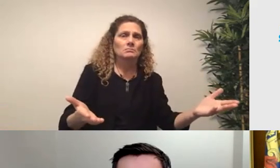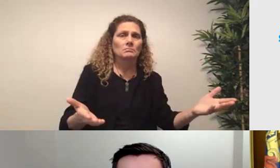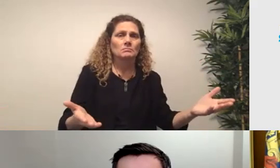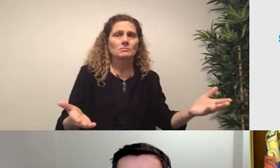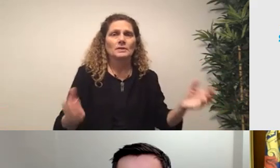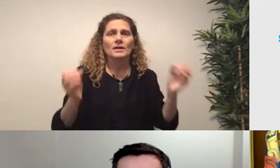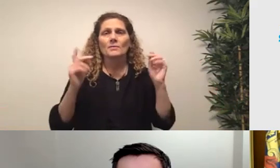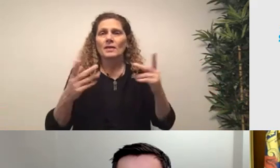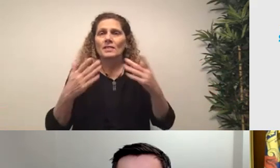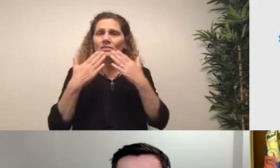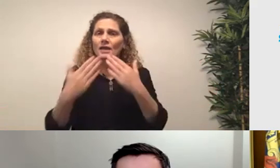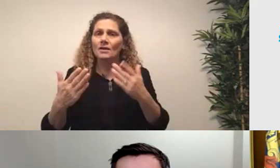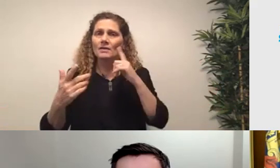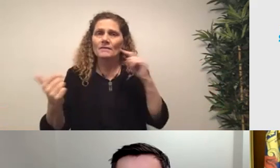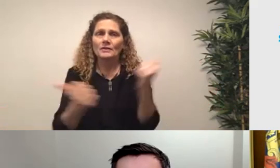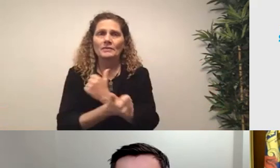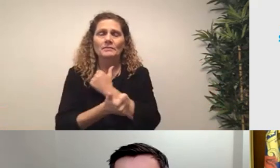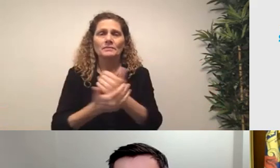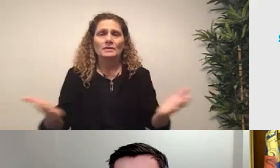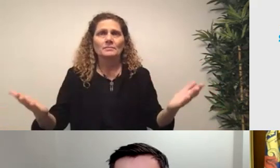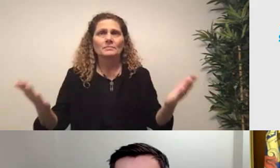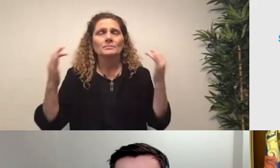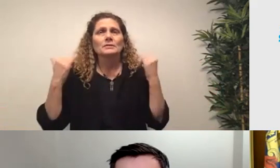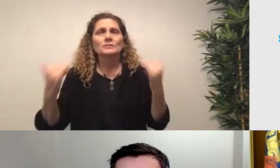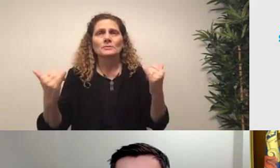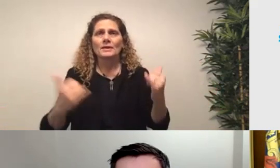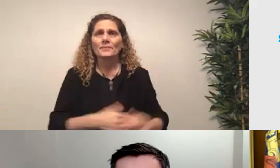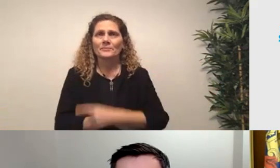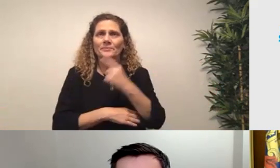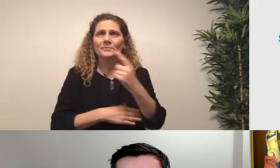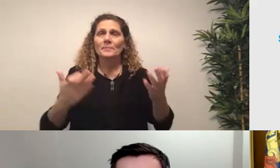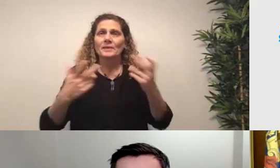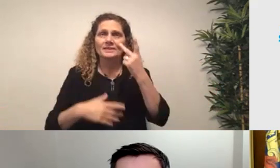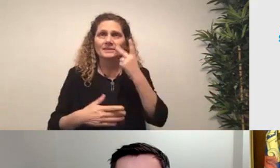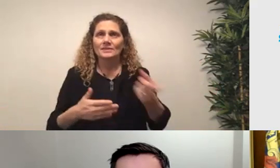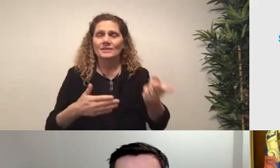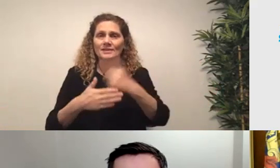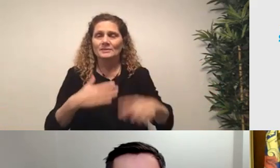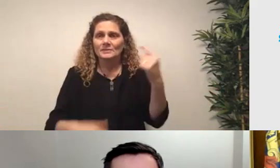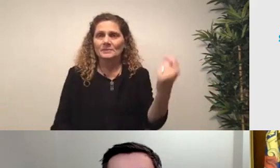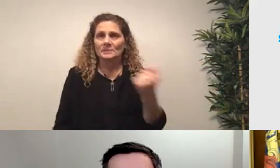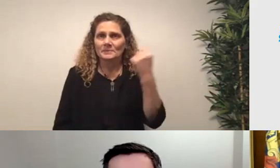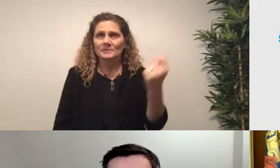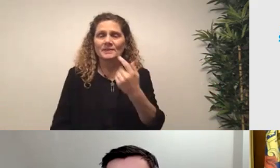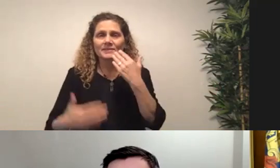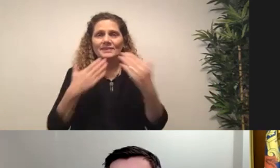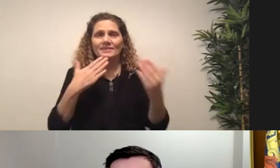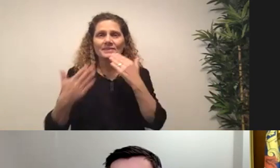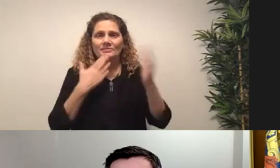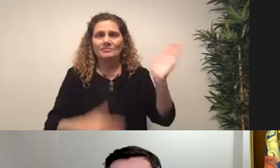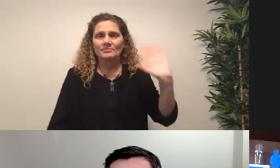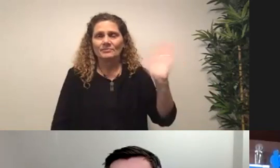All right, thank you everyone for joining us today. We'll be back here again on Tuesday. Thank you all. Thanks, everyone. Thank you.